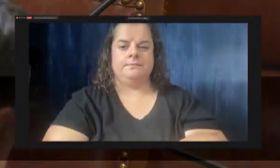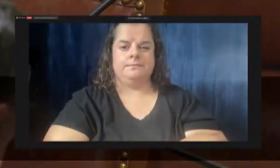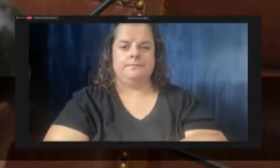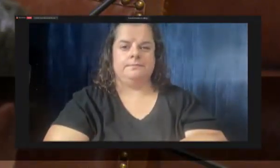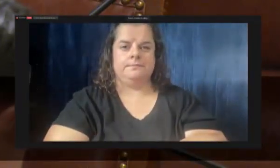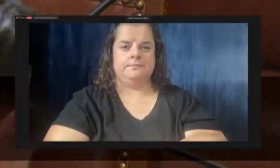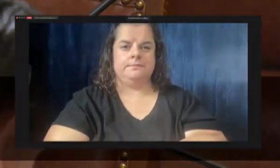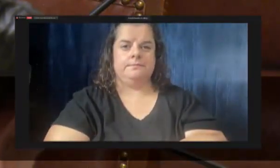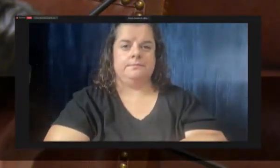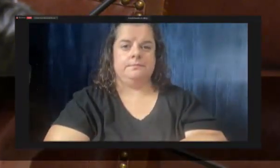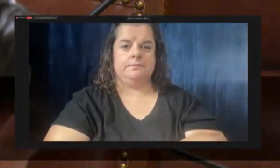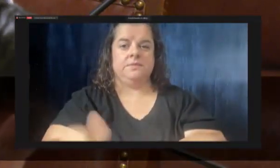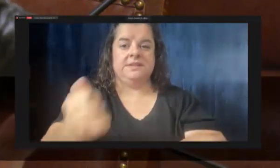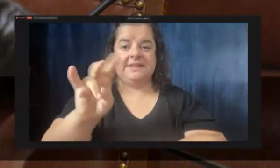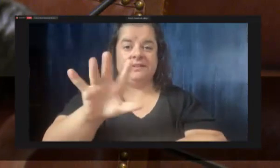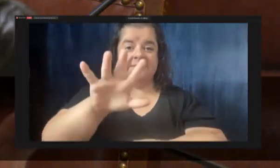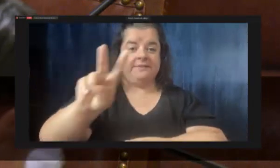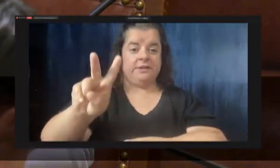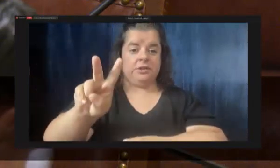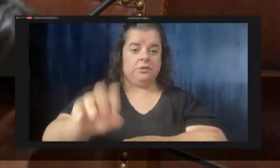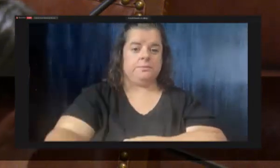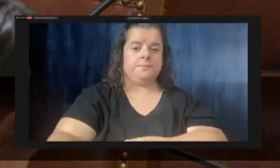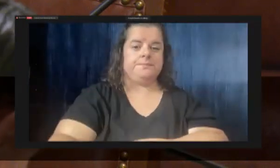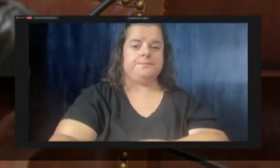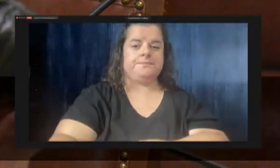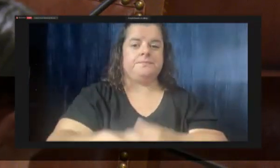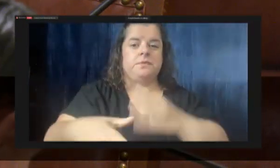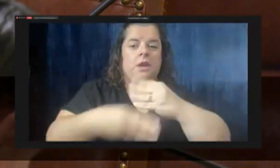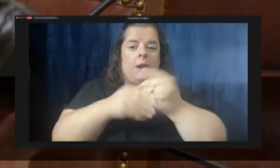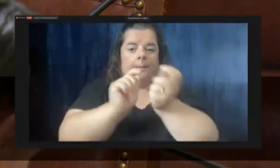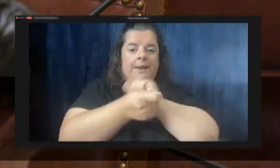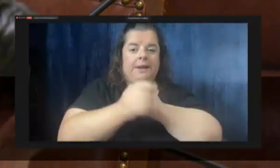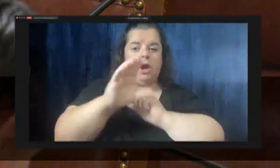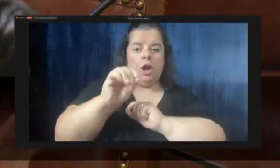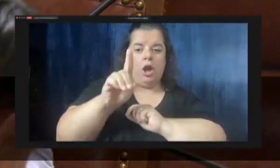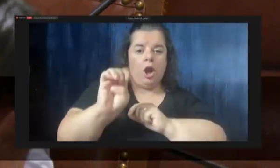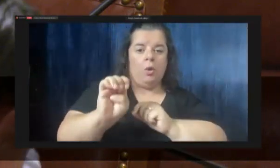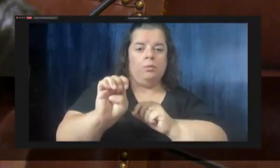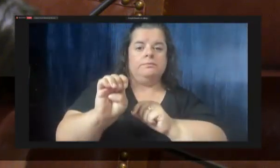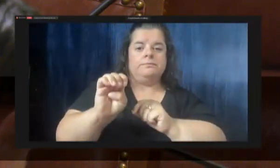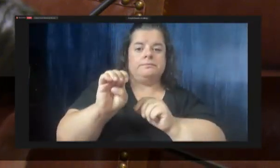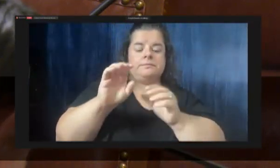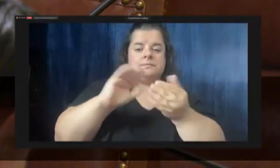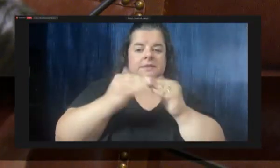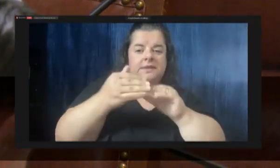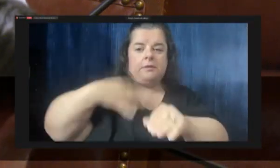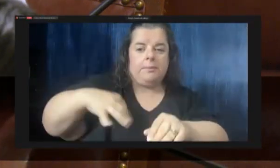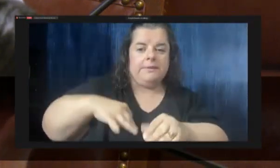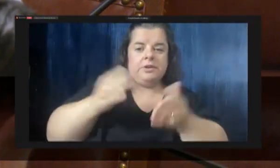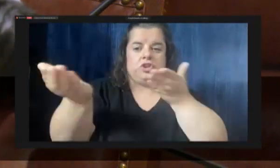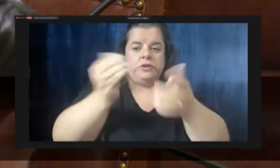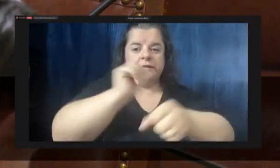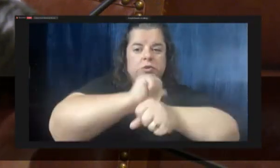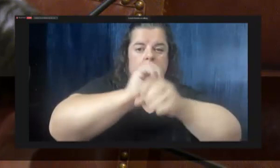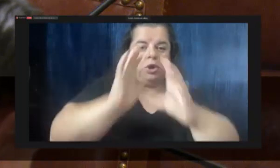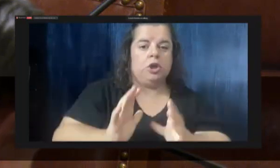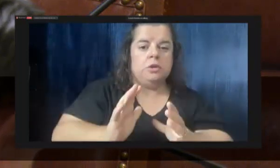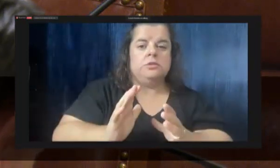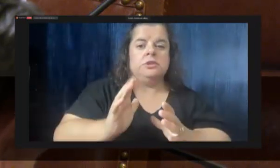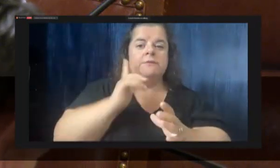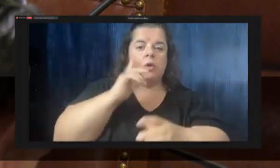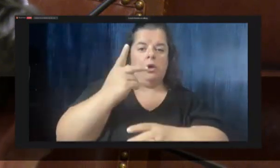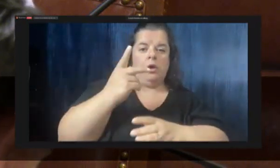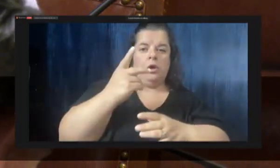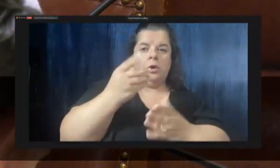Bill 1752, Ordinance Amending the City of Pittsburgh Code of Ordinances, City of Pittsburgh Service Workers Prevailing Wage Ordinance,